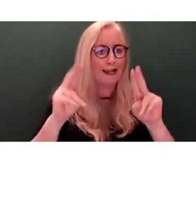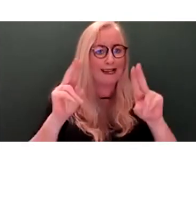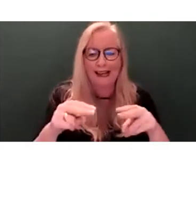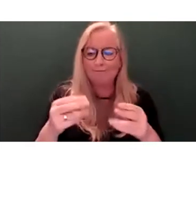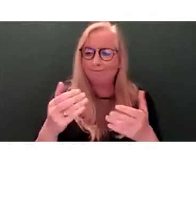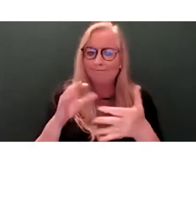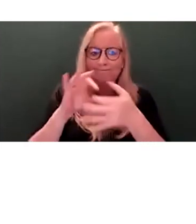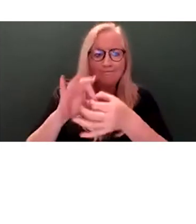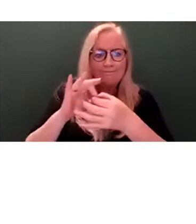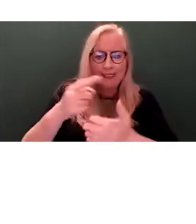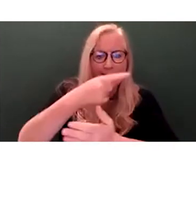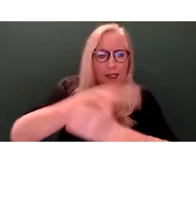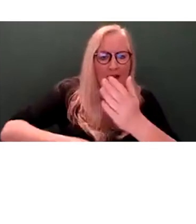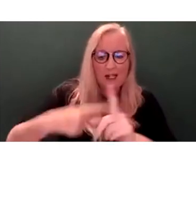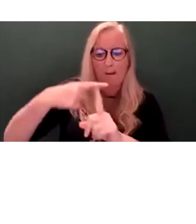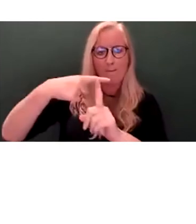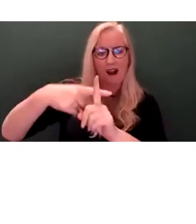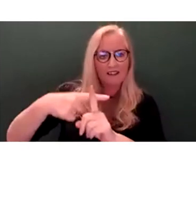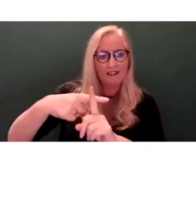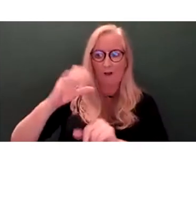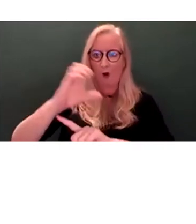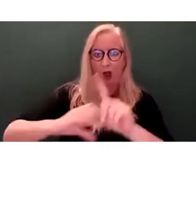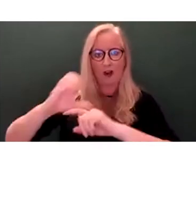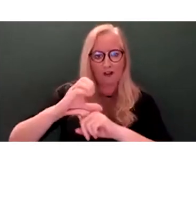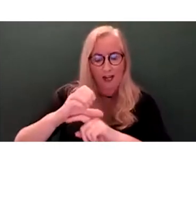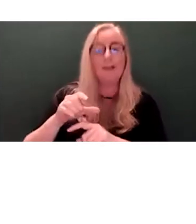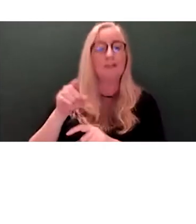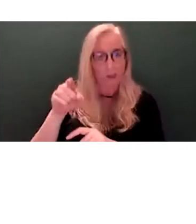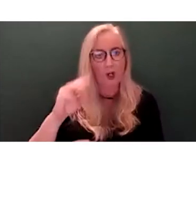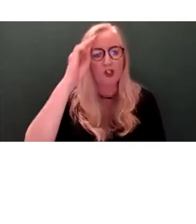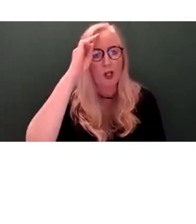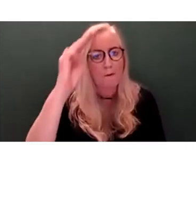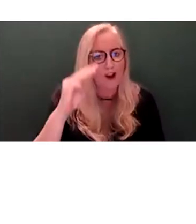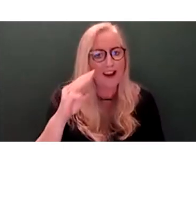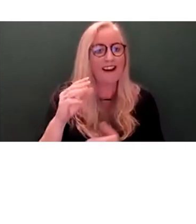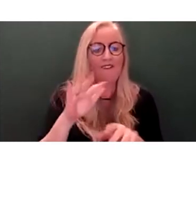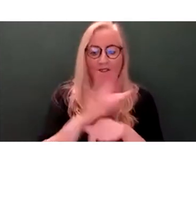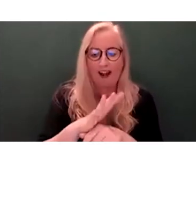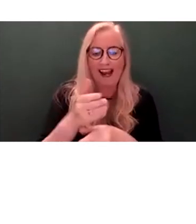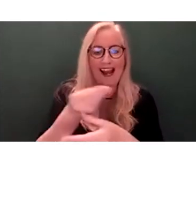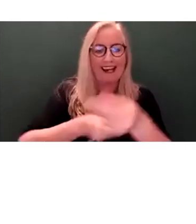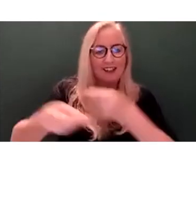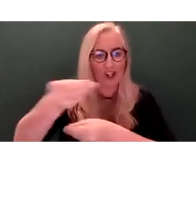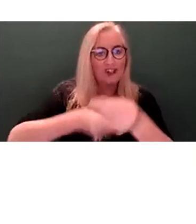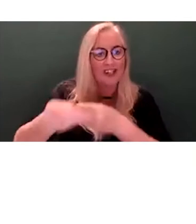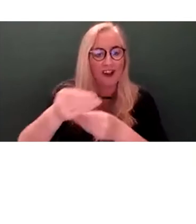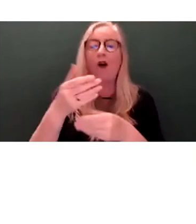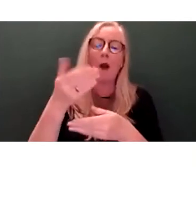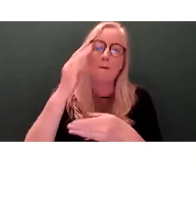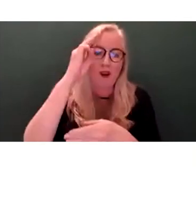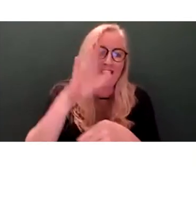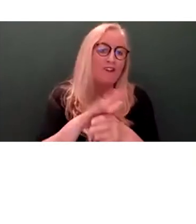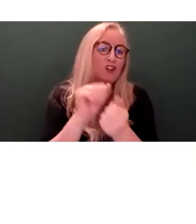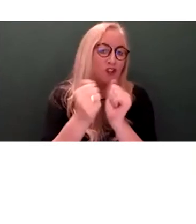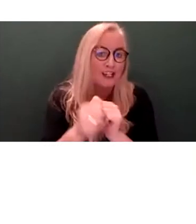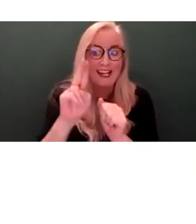a disability positive culture, they will have the Employers for Exchange for Change service to